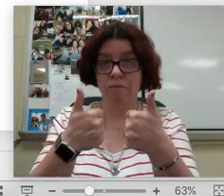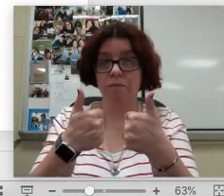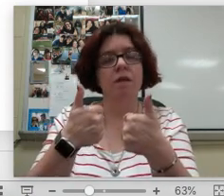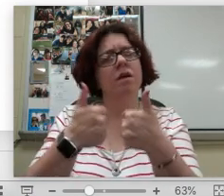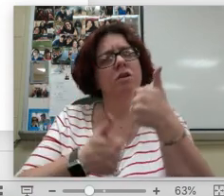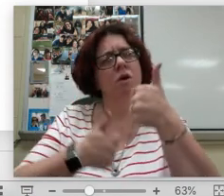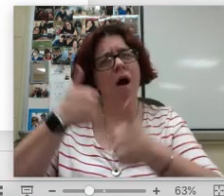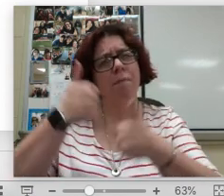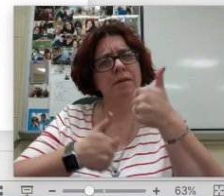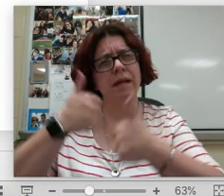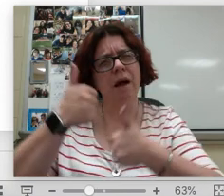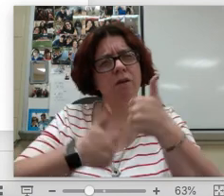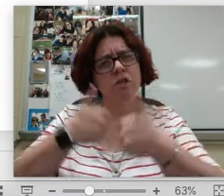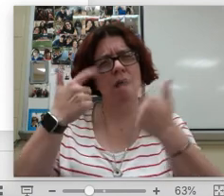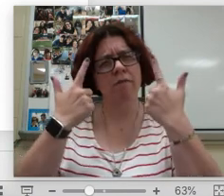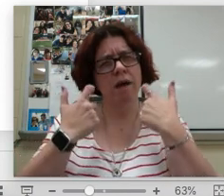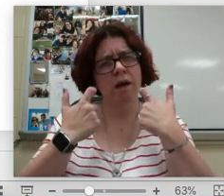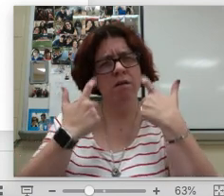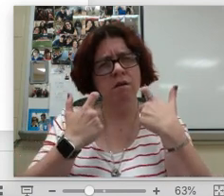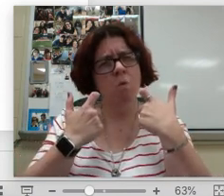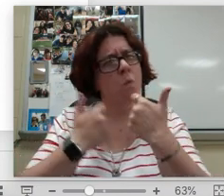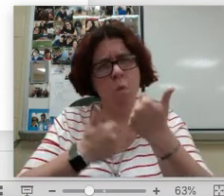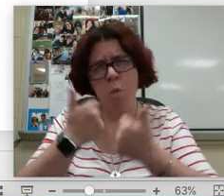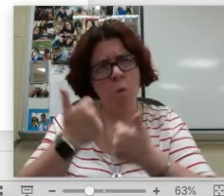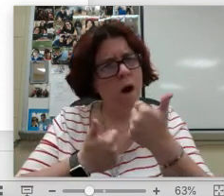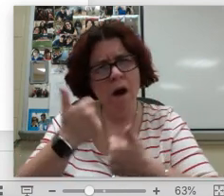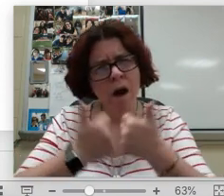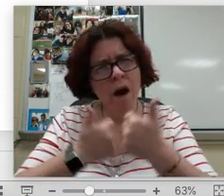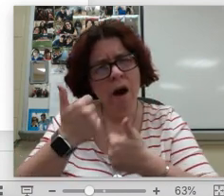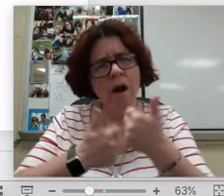here. You go up and down as you have that